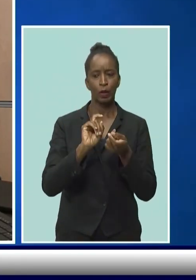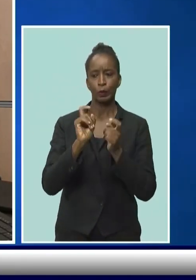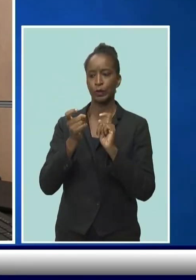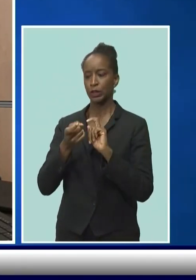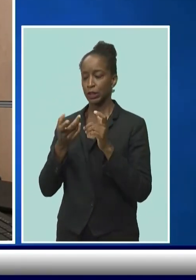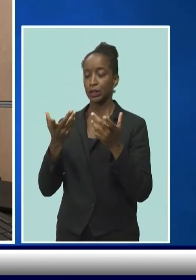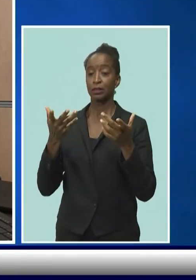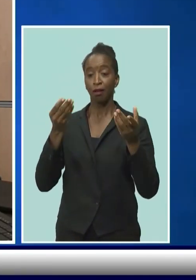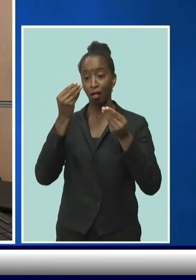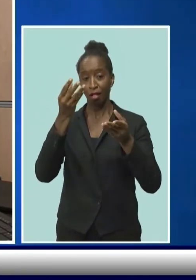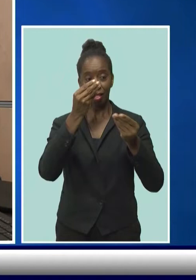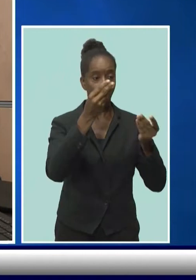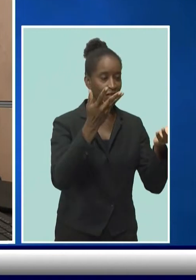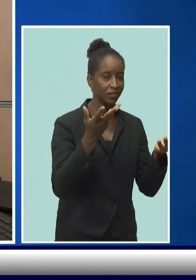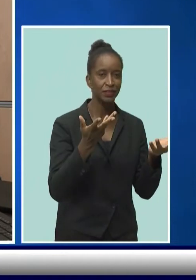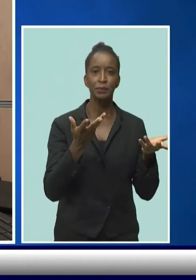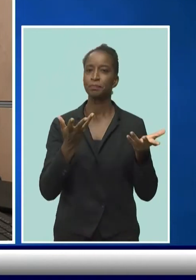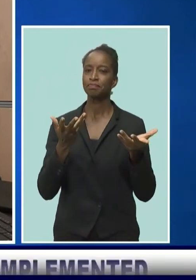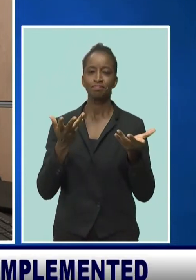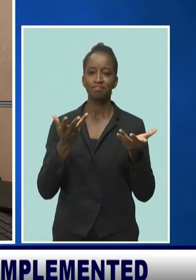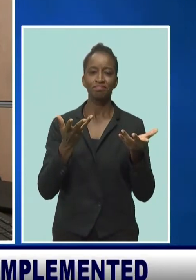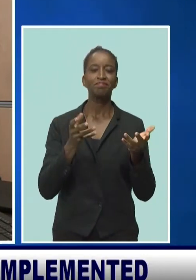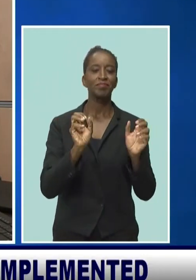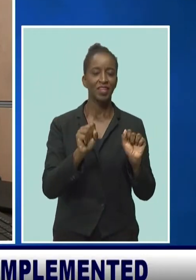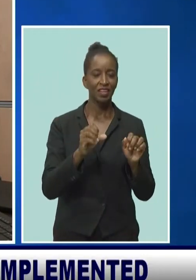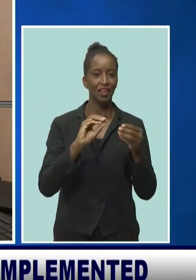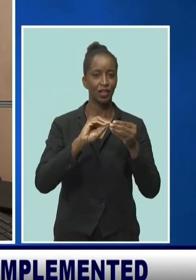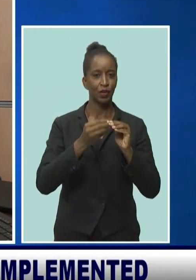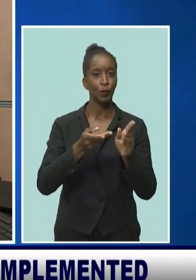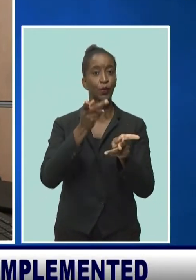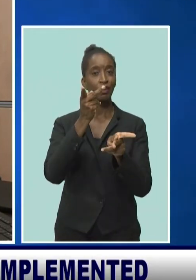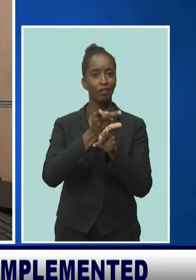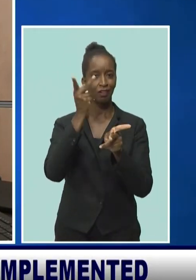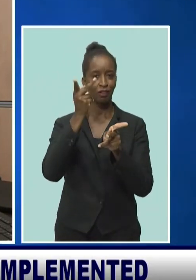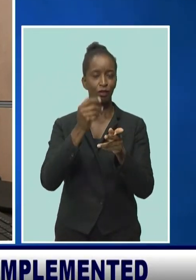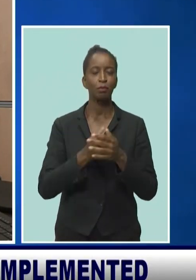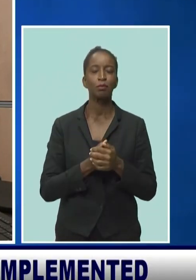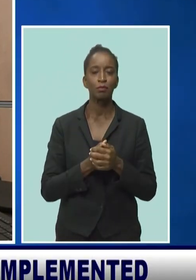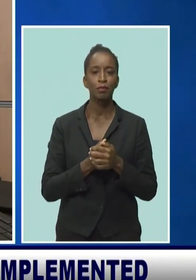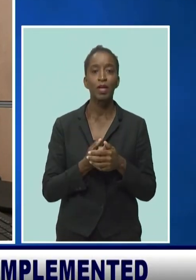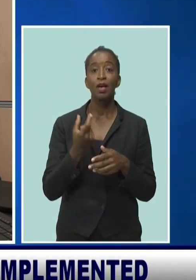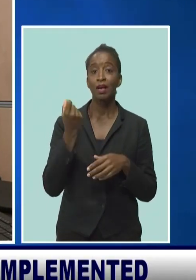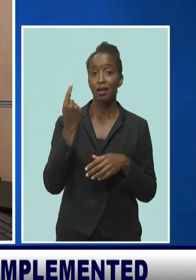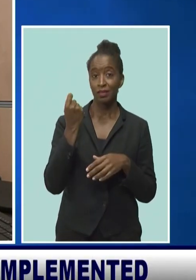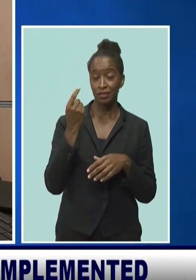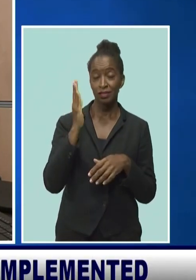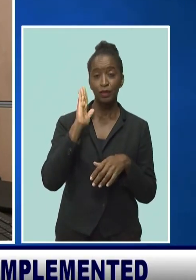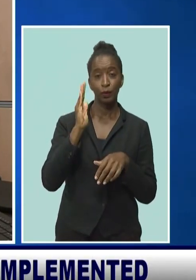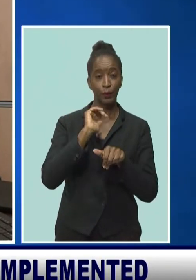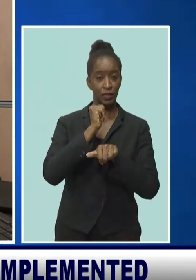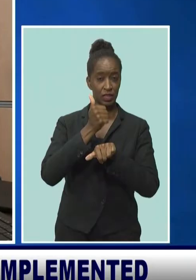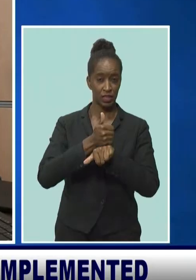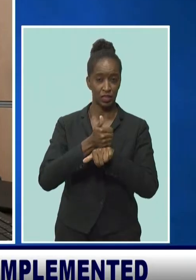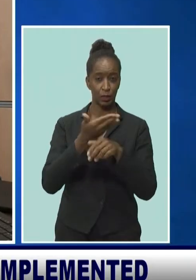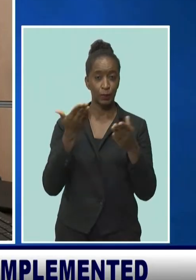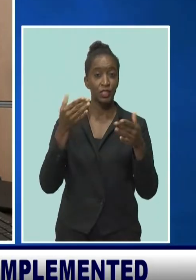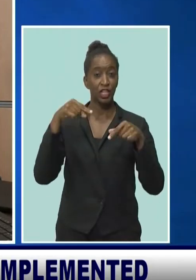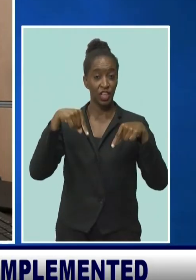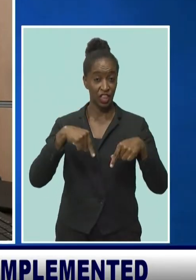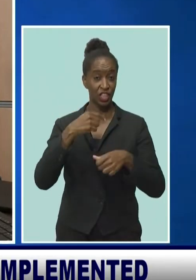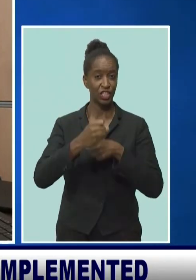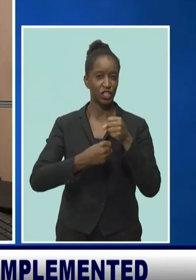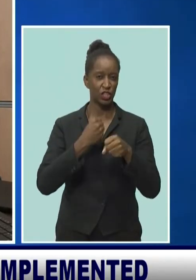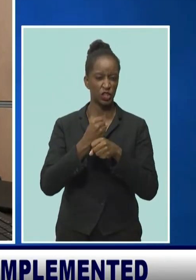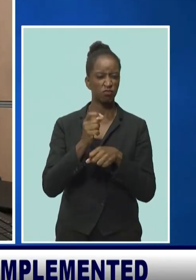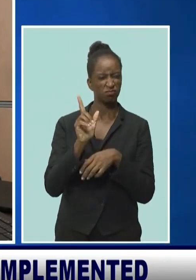Minister of Industry, Innovation, Science and Technology, I am proud to announce that local number portability will be launched later this year, and with that, you will